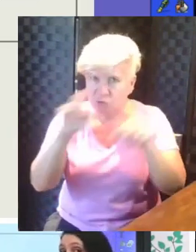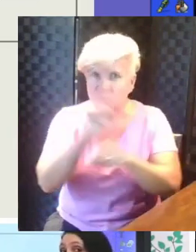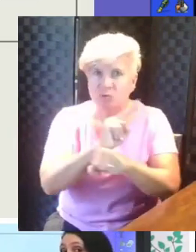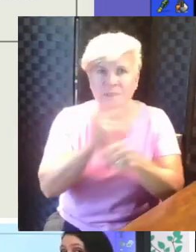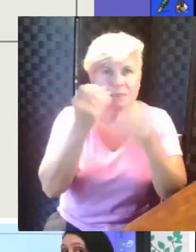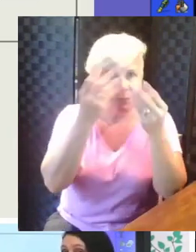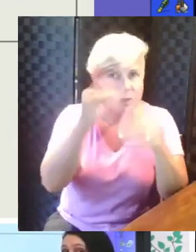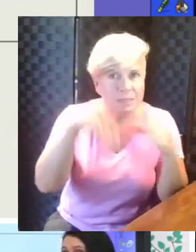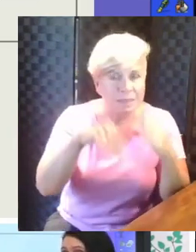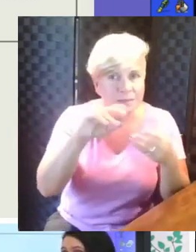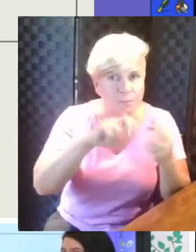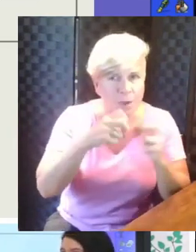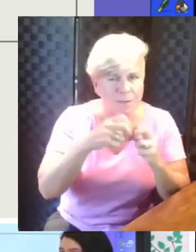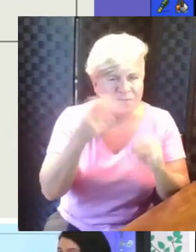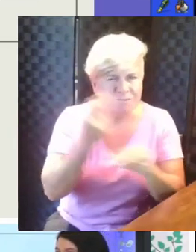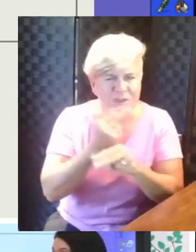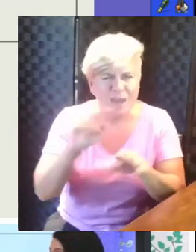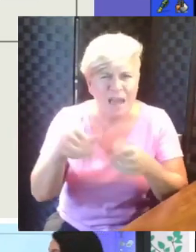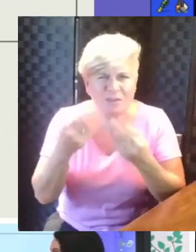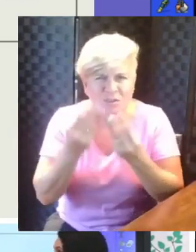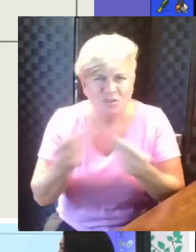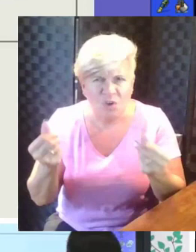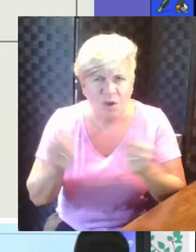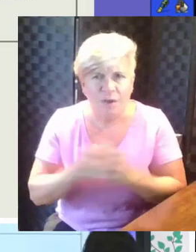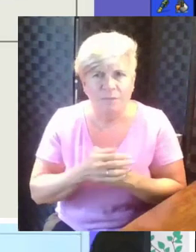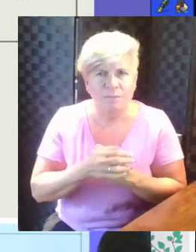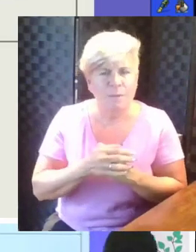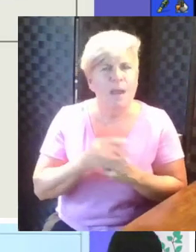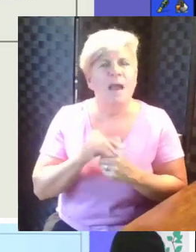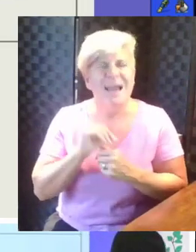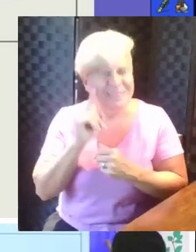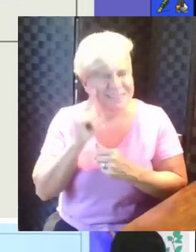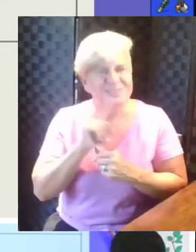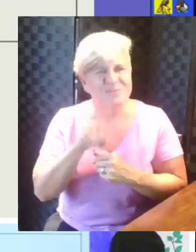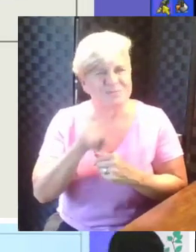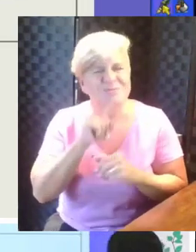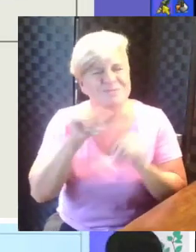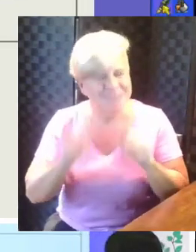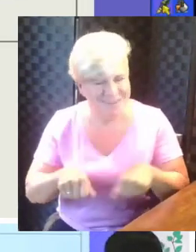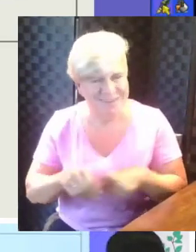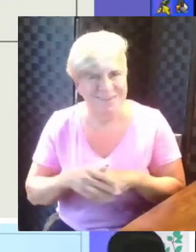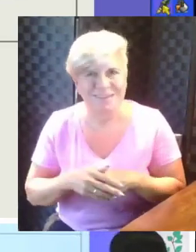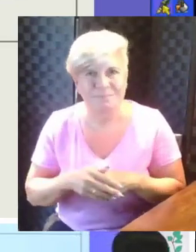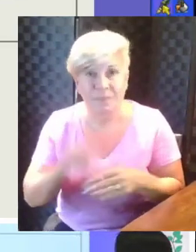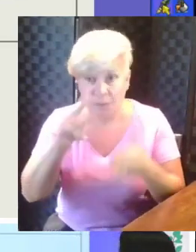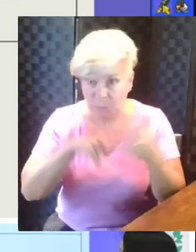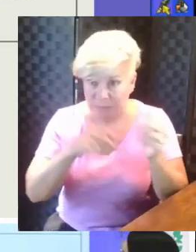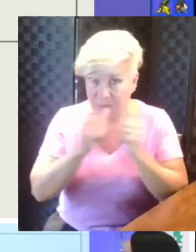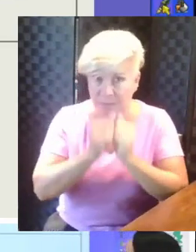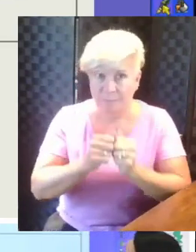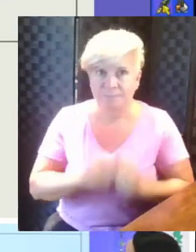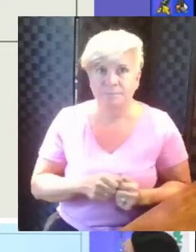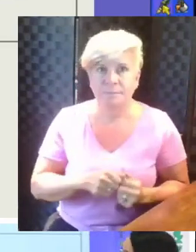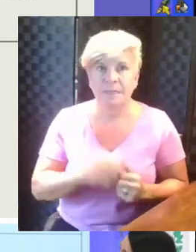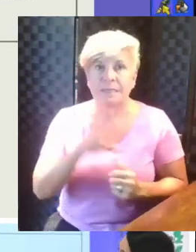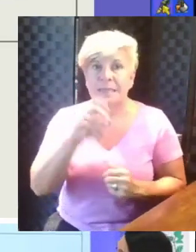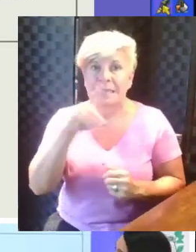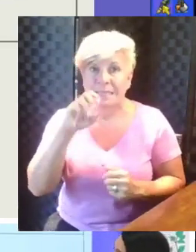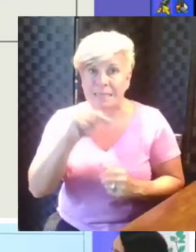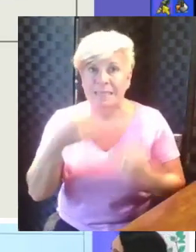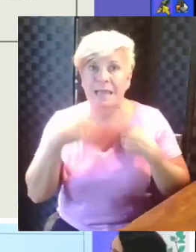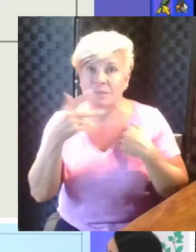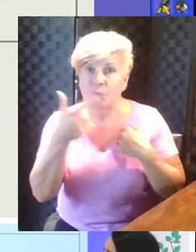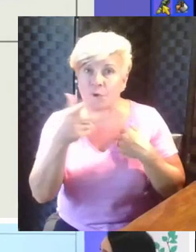problem, if you can figure out how to solve this problem. I bet you can. Let's read it together though. Caden